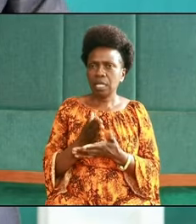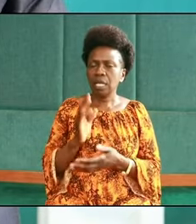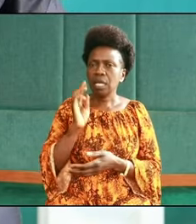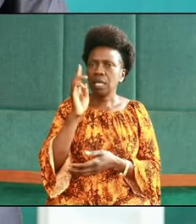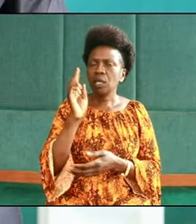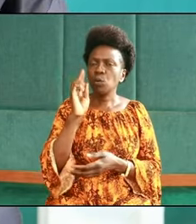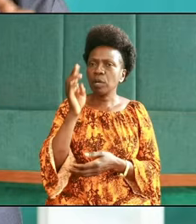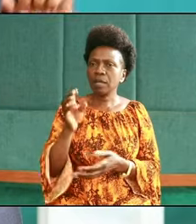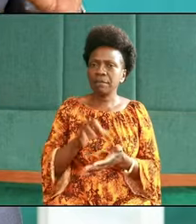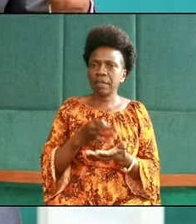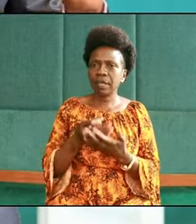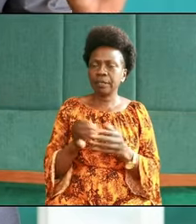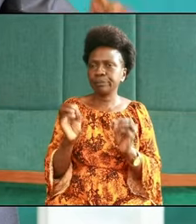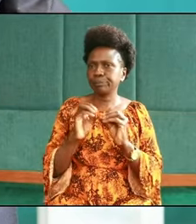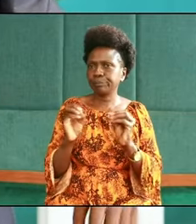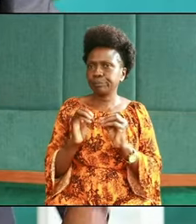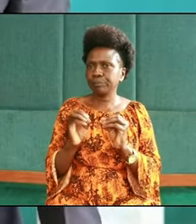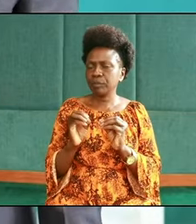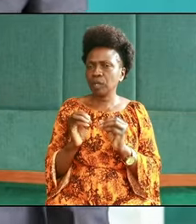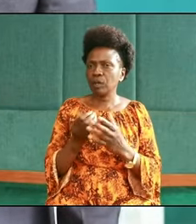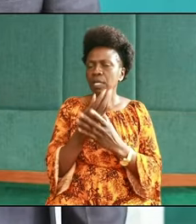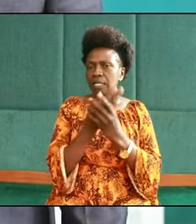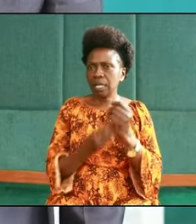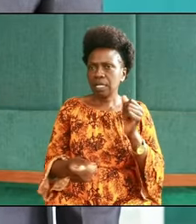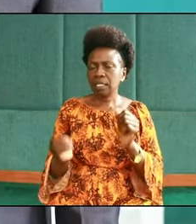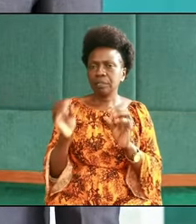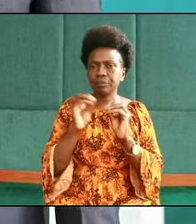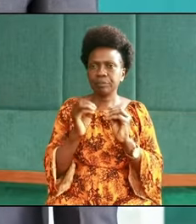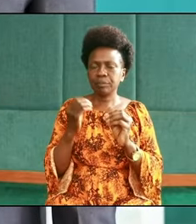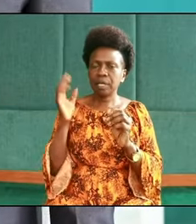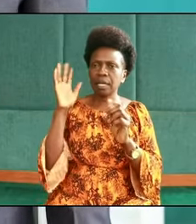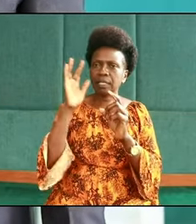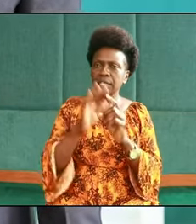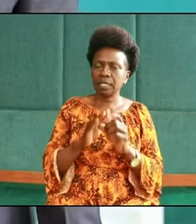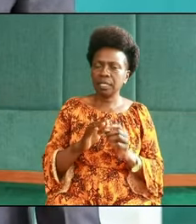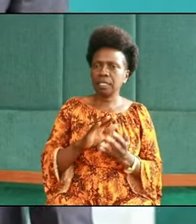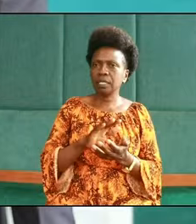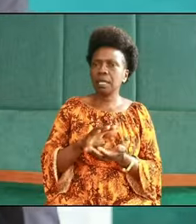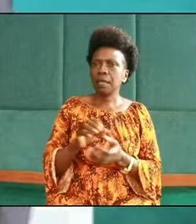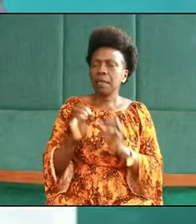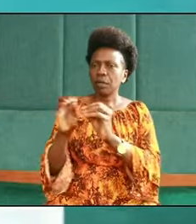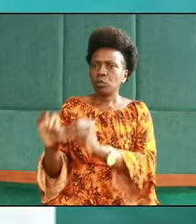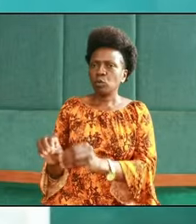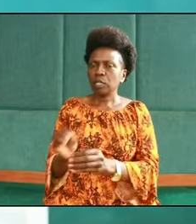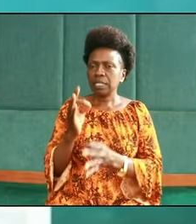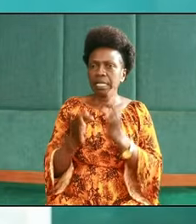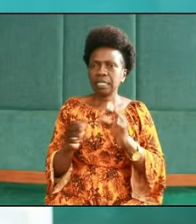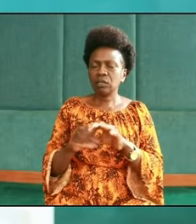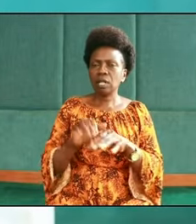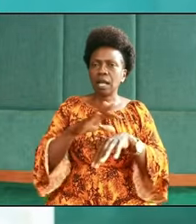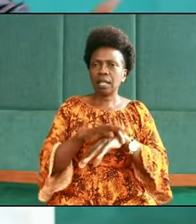will not fail nor be discouraged till he has established justice in the